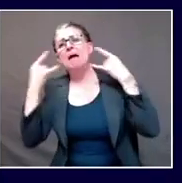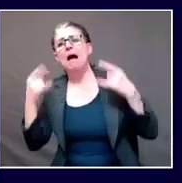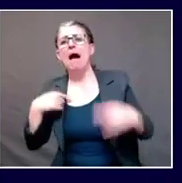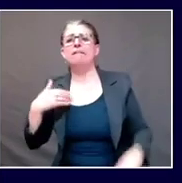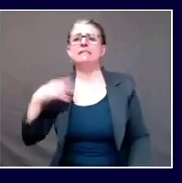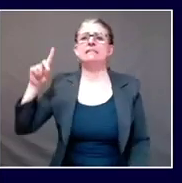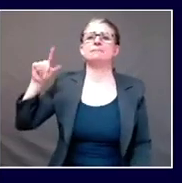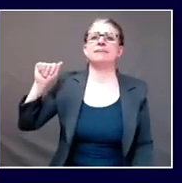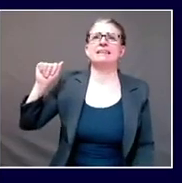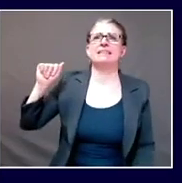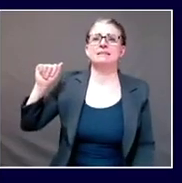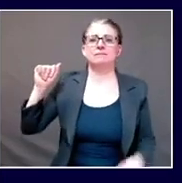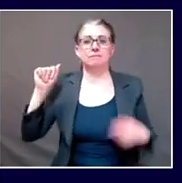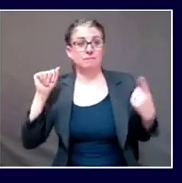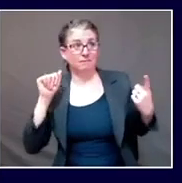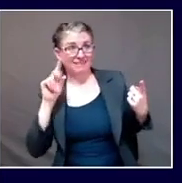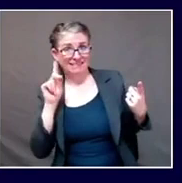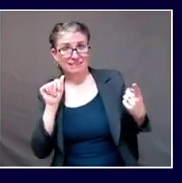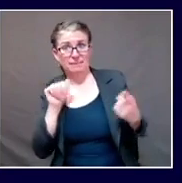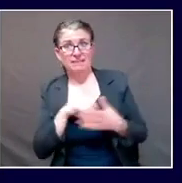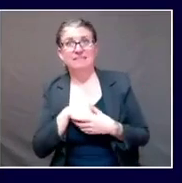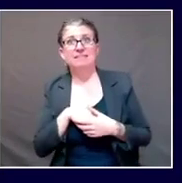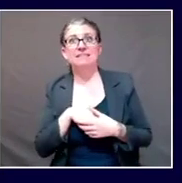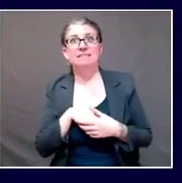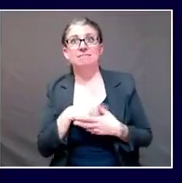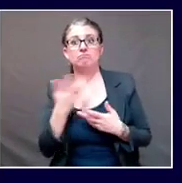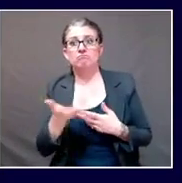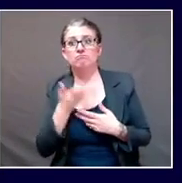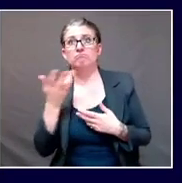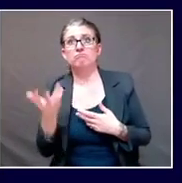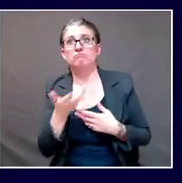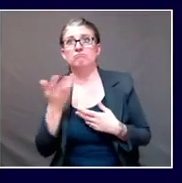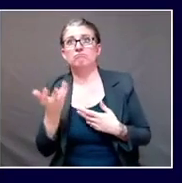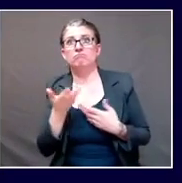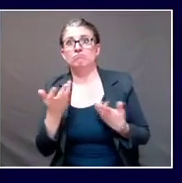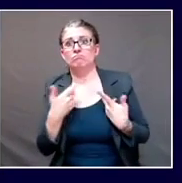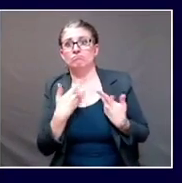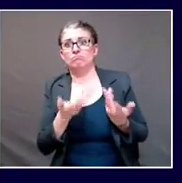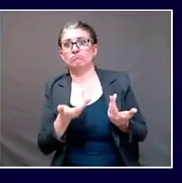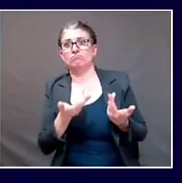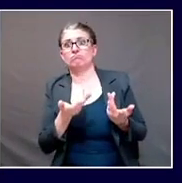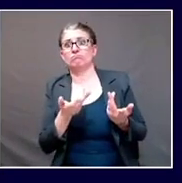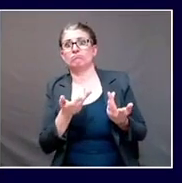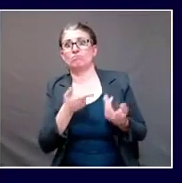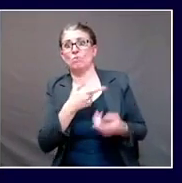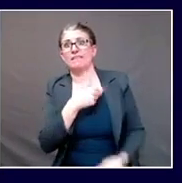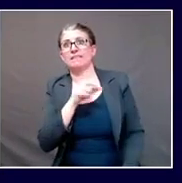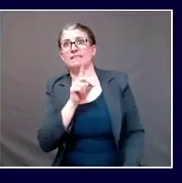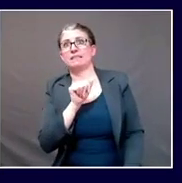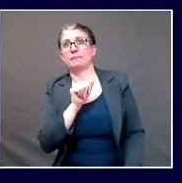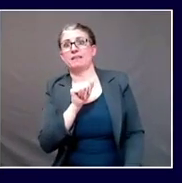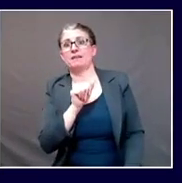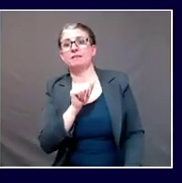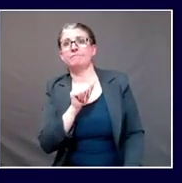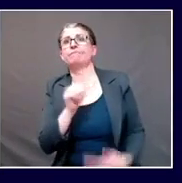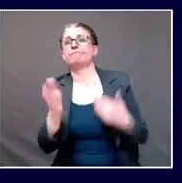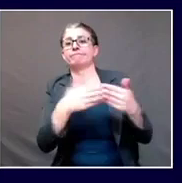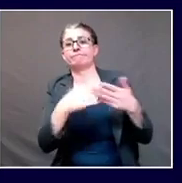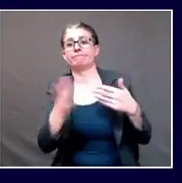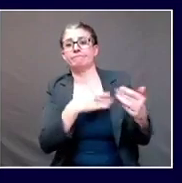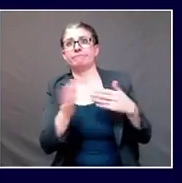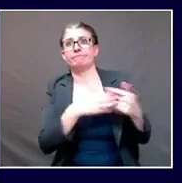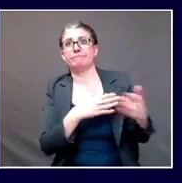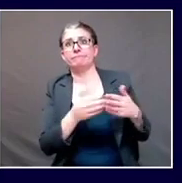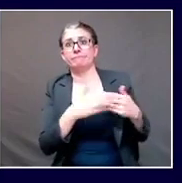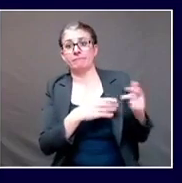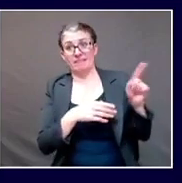so questions have been asked. Well, what can I do? Will I get sued for discrimination under the ADA if I don't let somebody in without a mask? Well, the greater